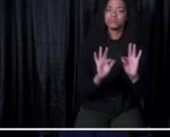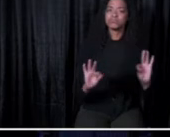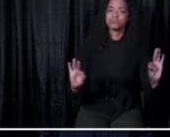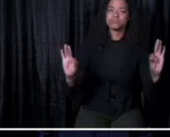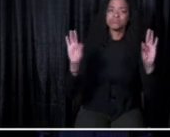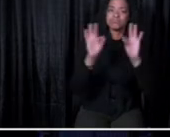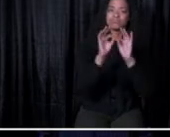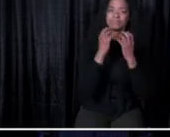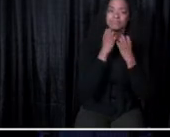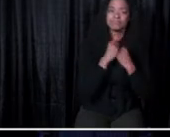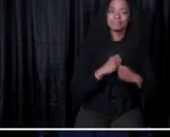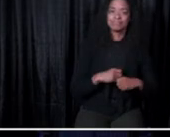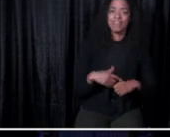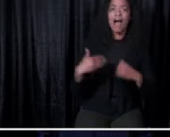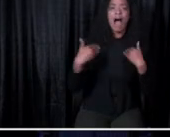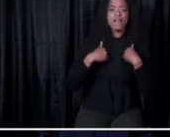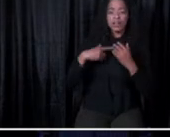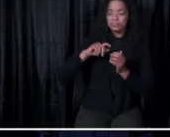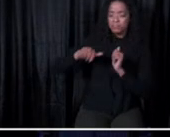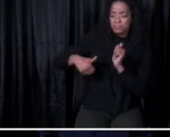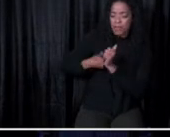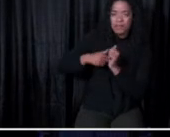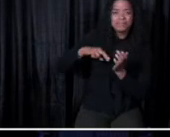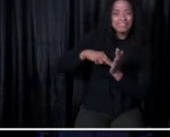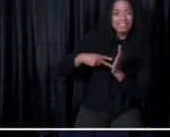An education is sacred.